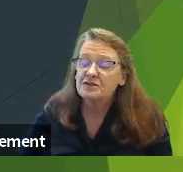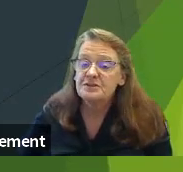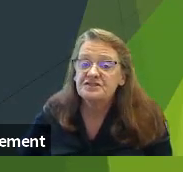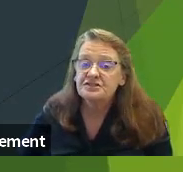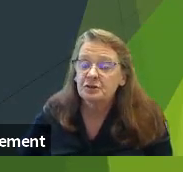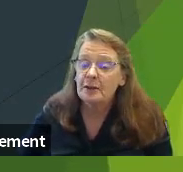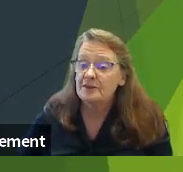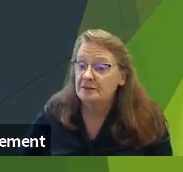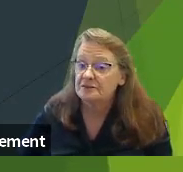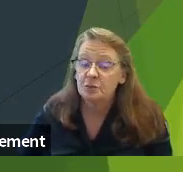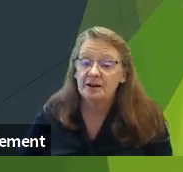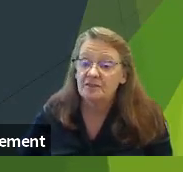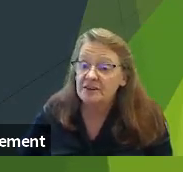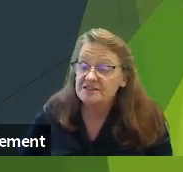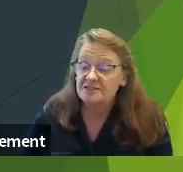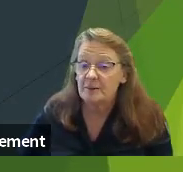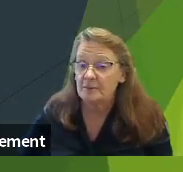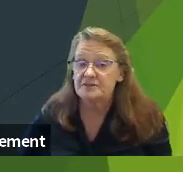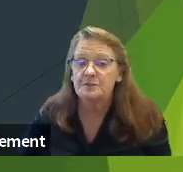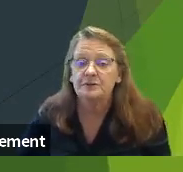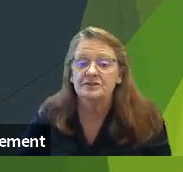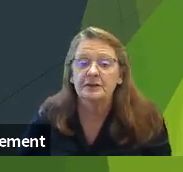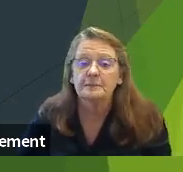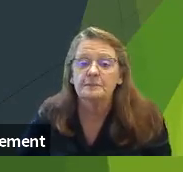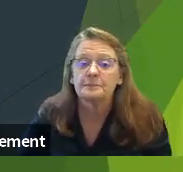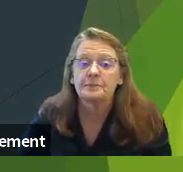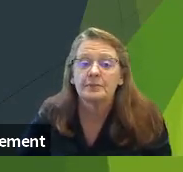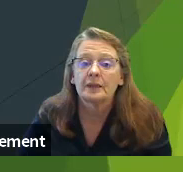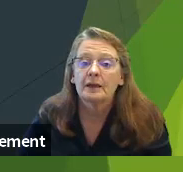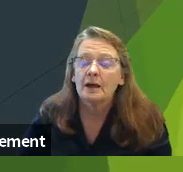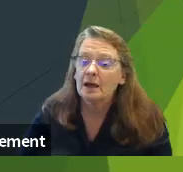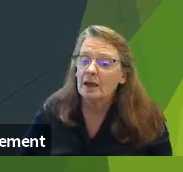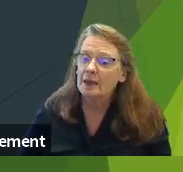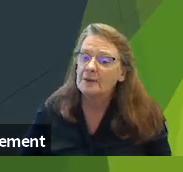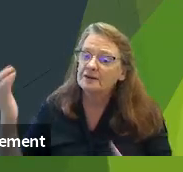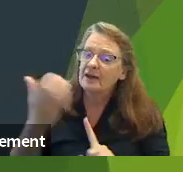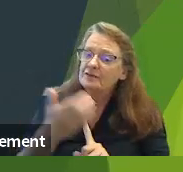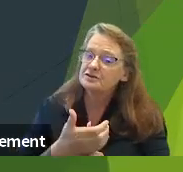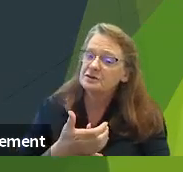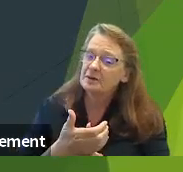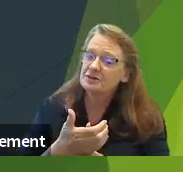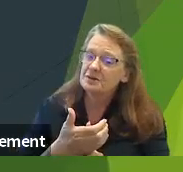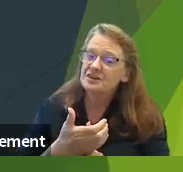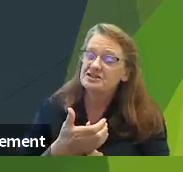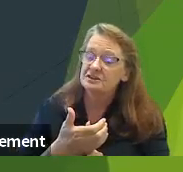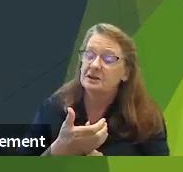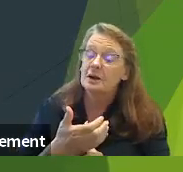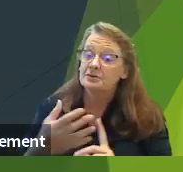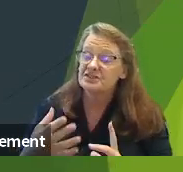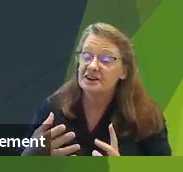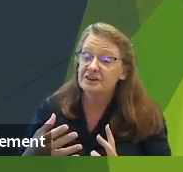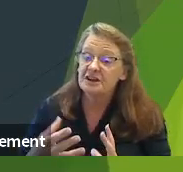Am I going to be describing things? What kind of adjectives am I going to be using? Am I going to have to do